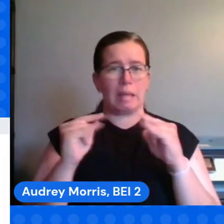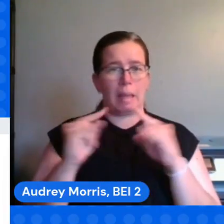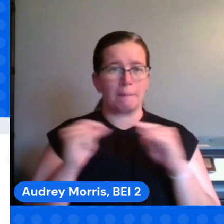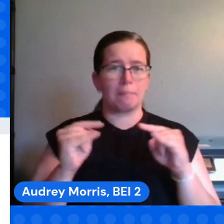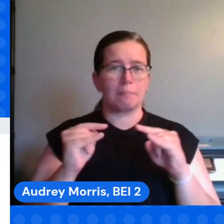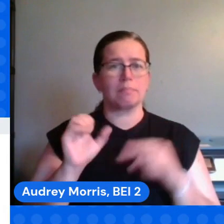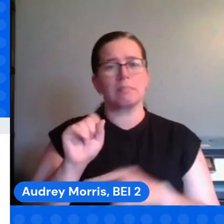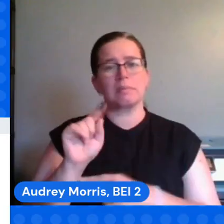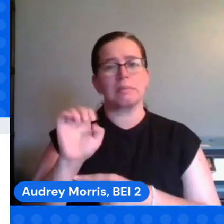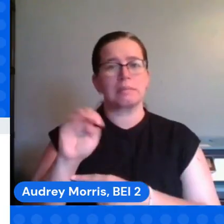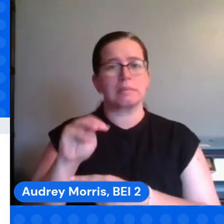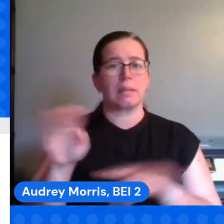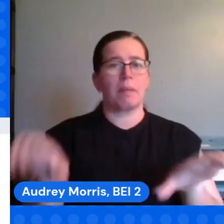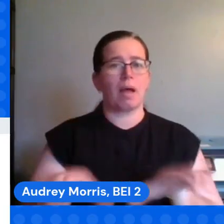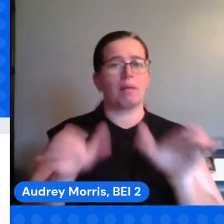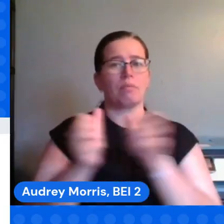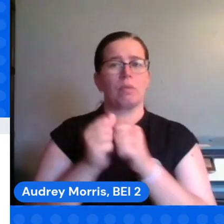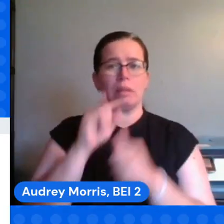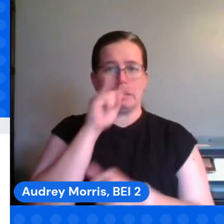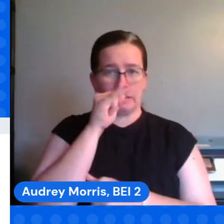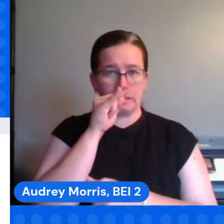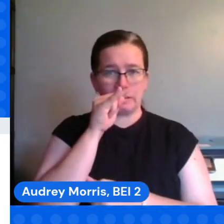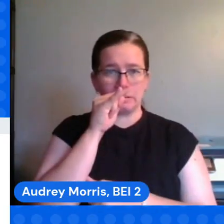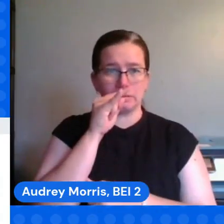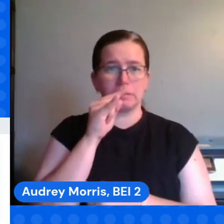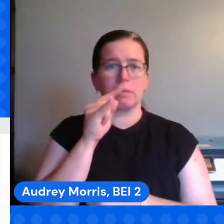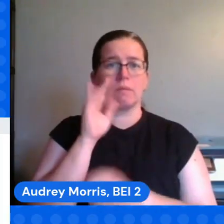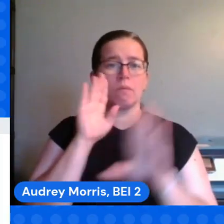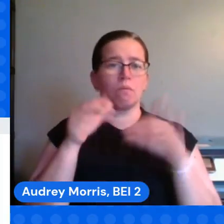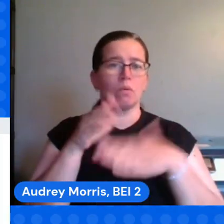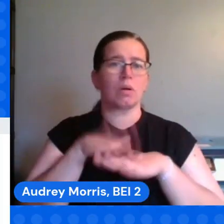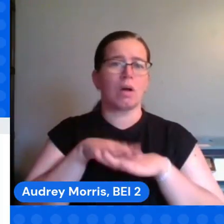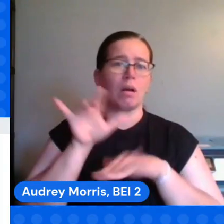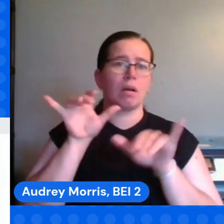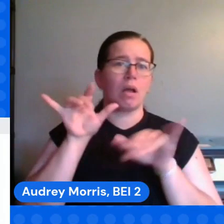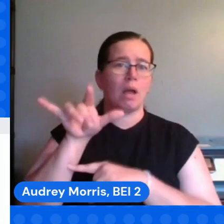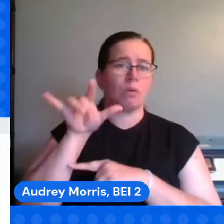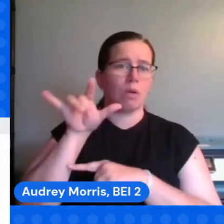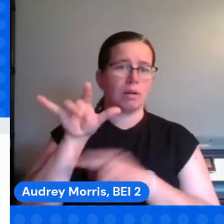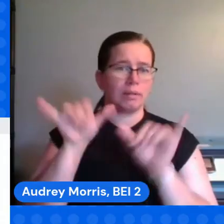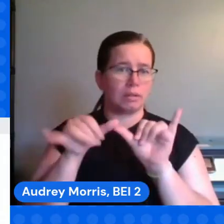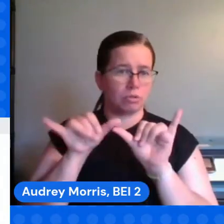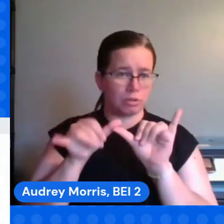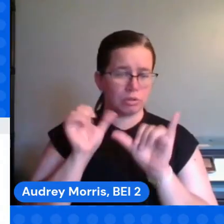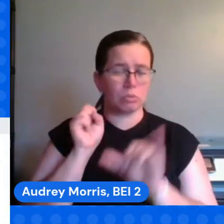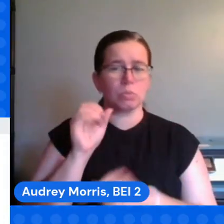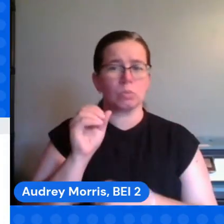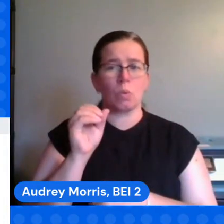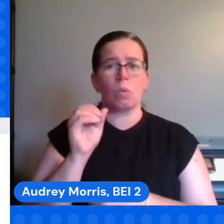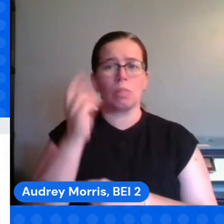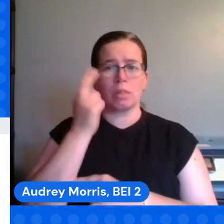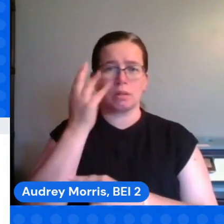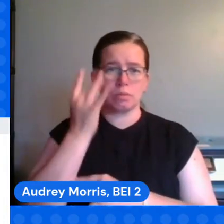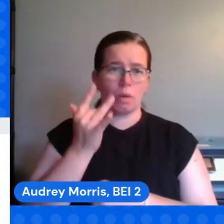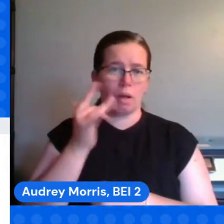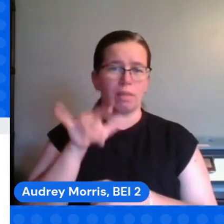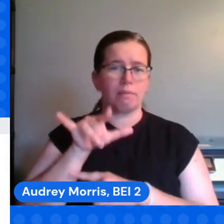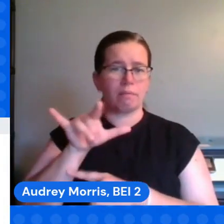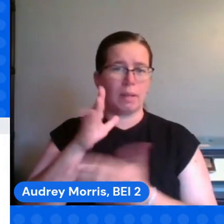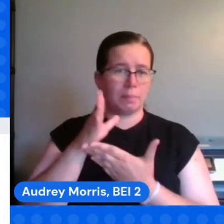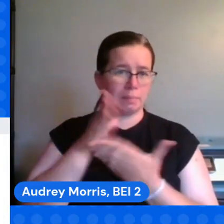with the kids, where we were focused on aeronautical engineering. So that's where the flight piece